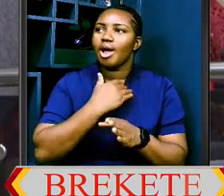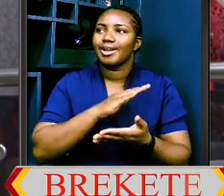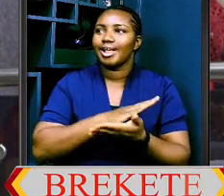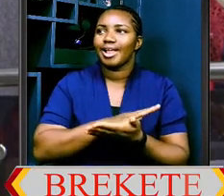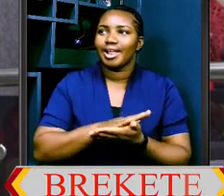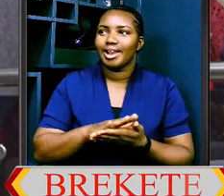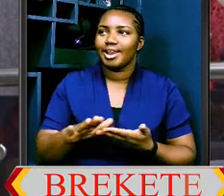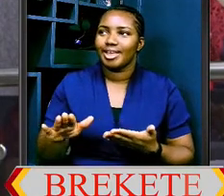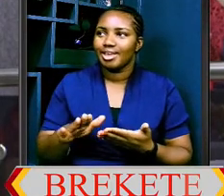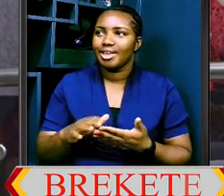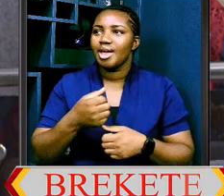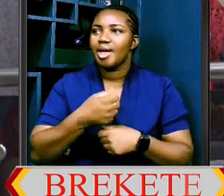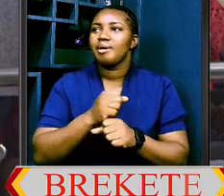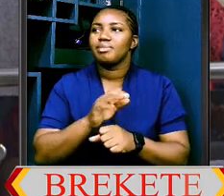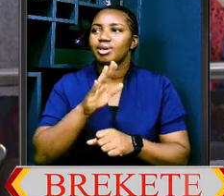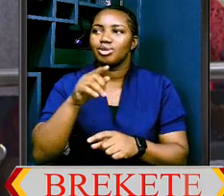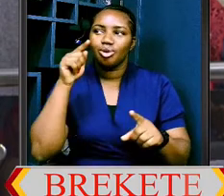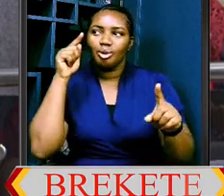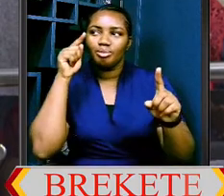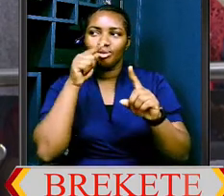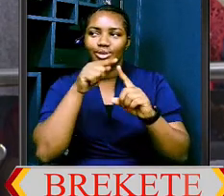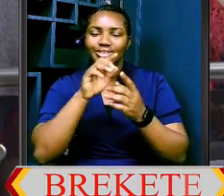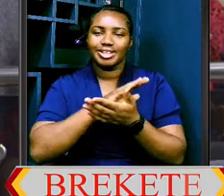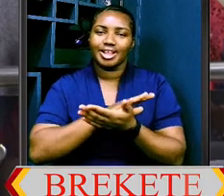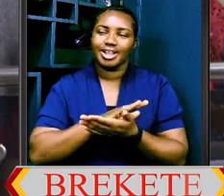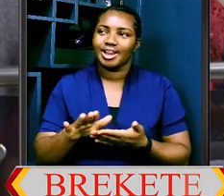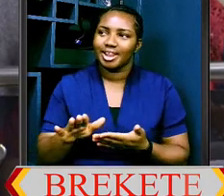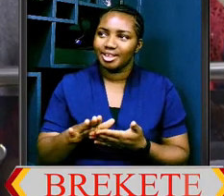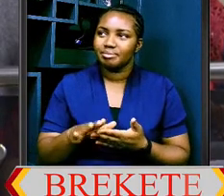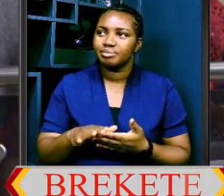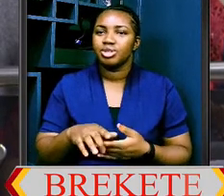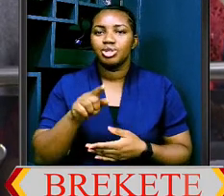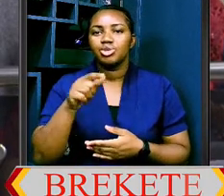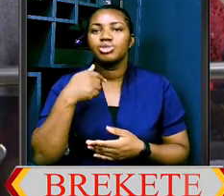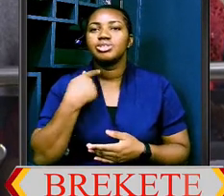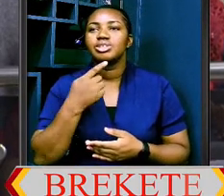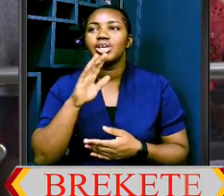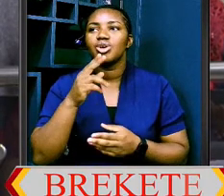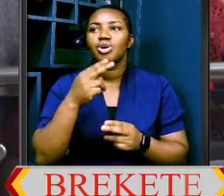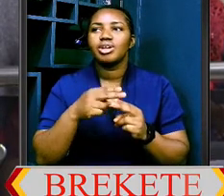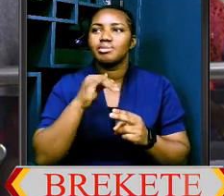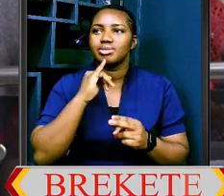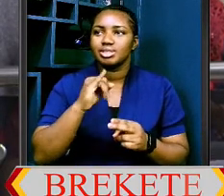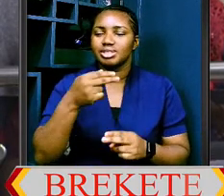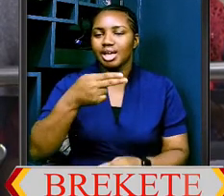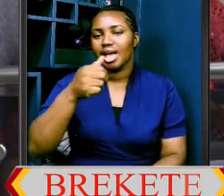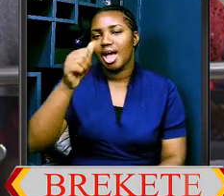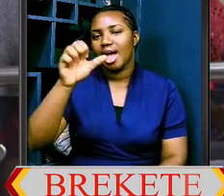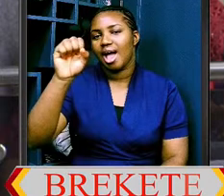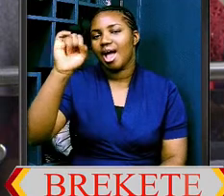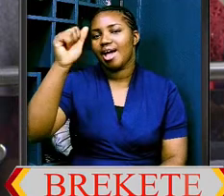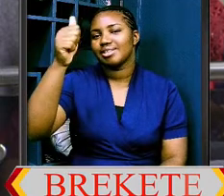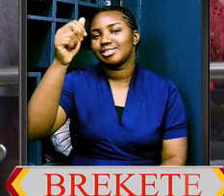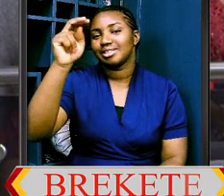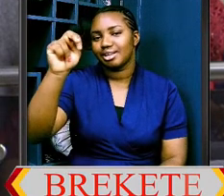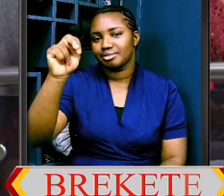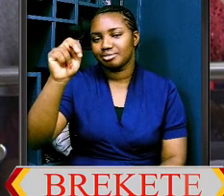clearly. Okay, sir. Make your points day clear. Okay, sir. You say your name now. My name is Hassan